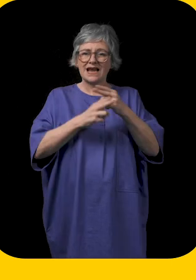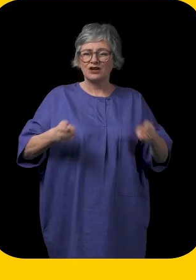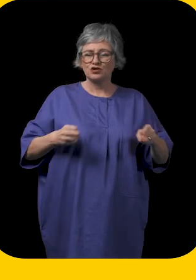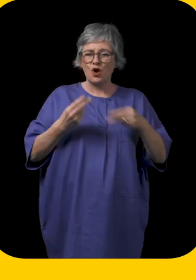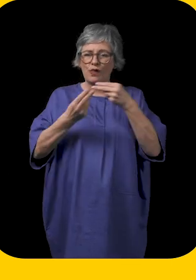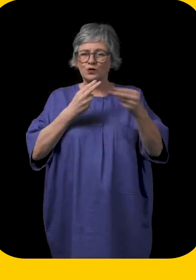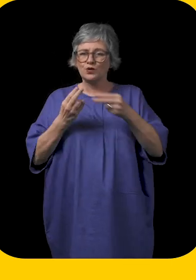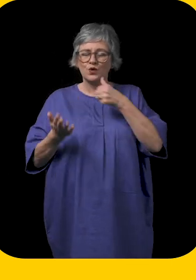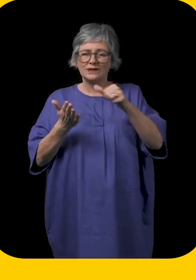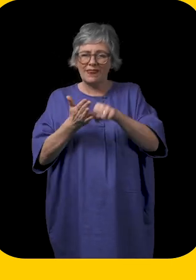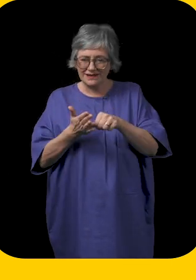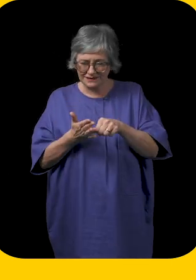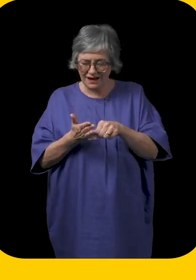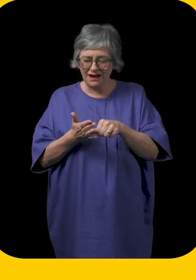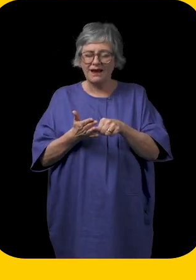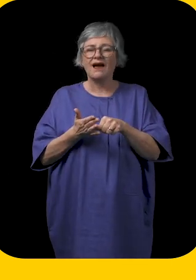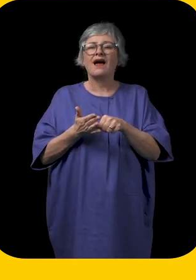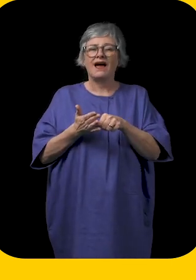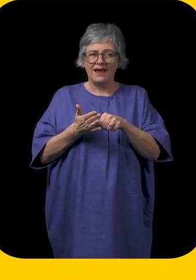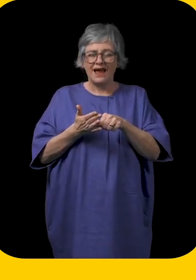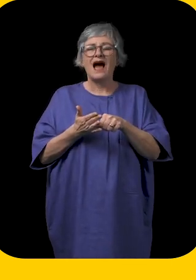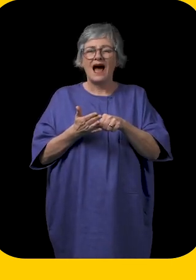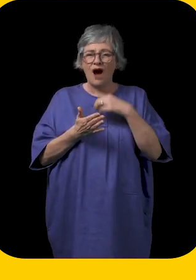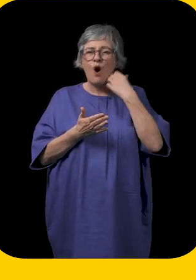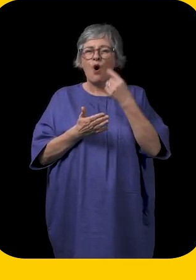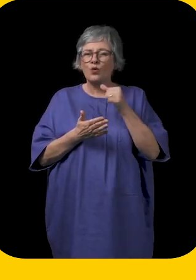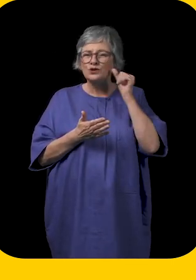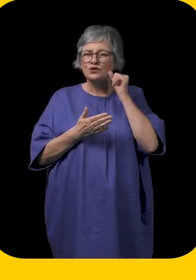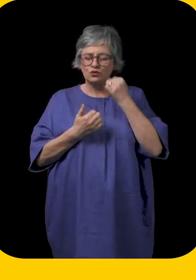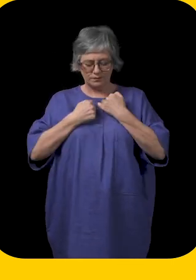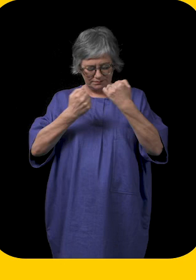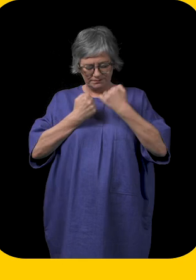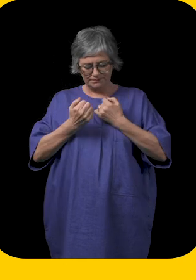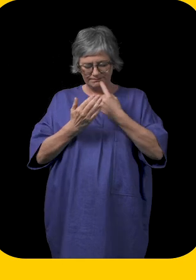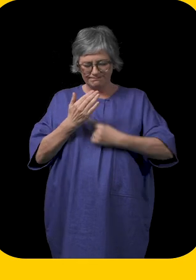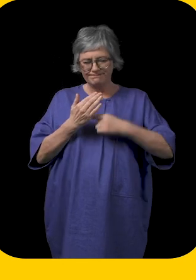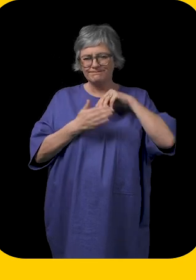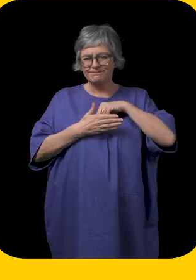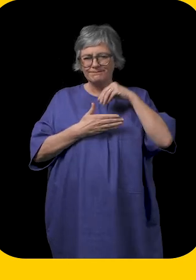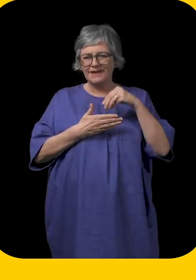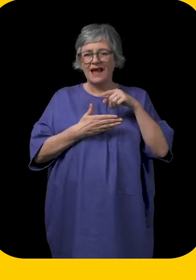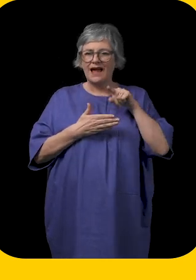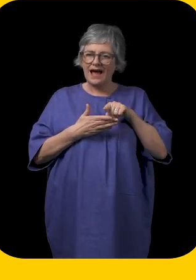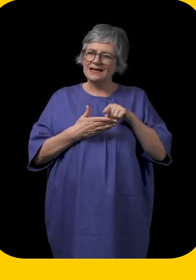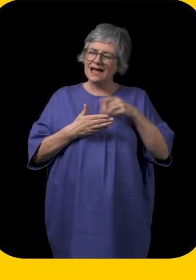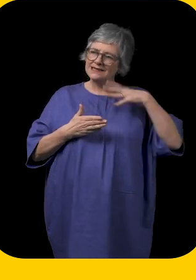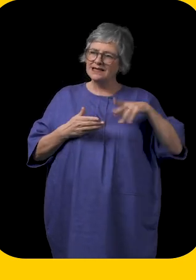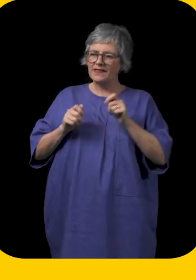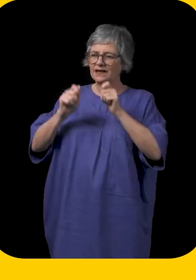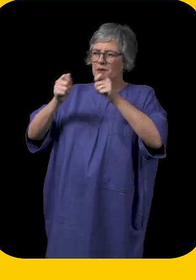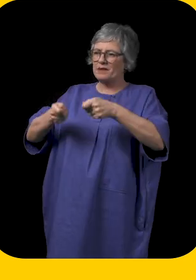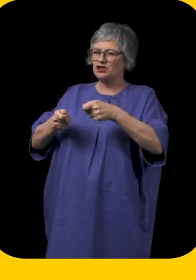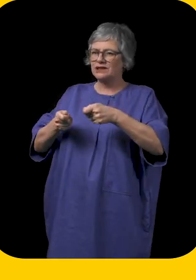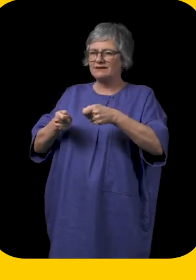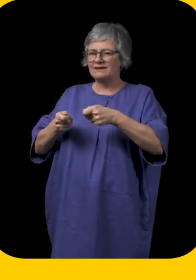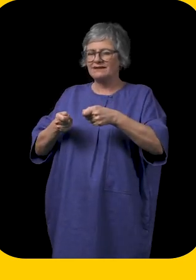Amnesty International newsletter, you know? Yeah, and so I think there was, I always knew it within myself, but I